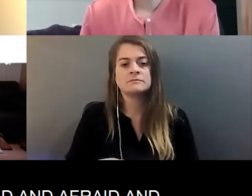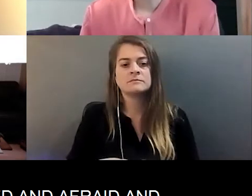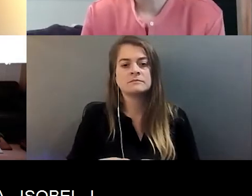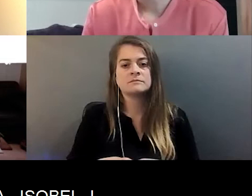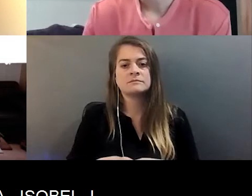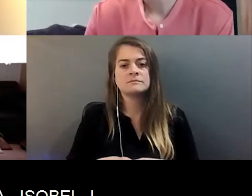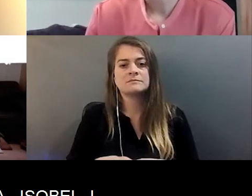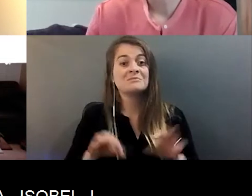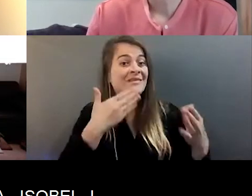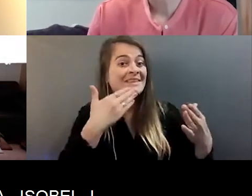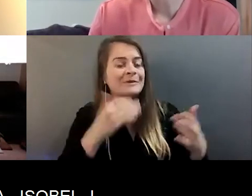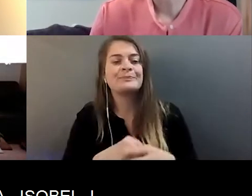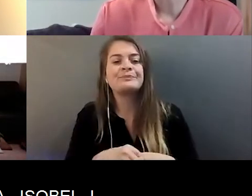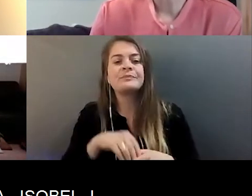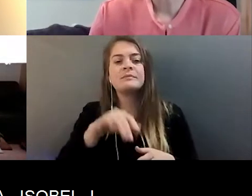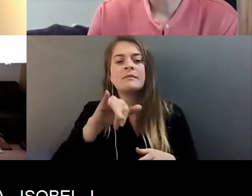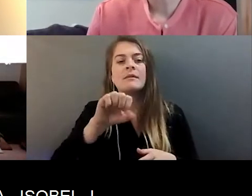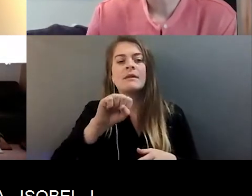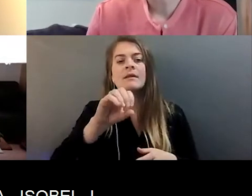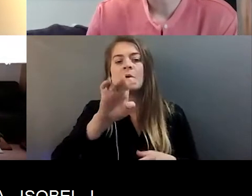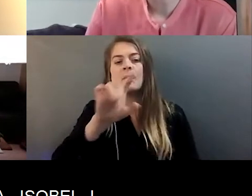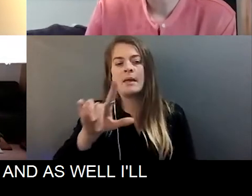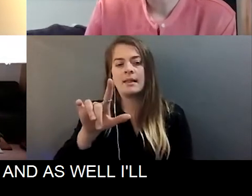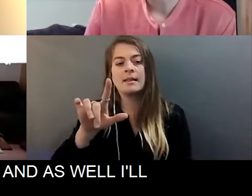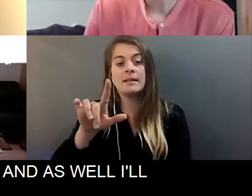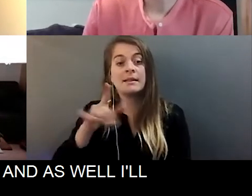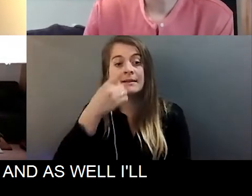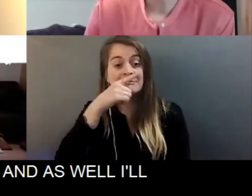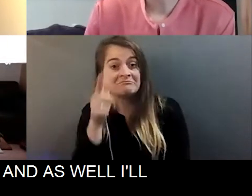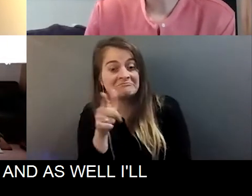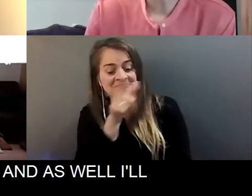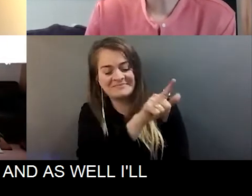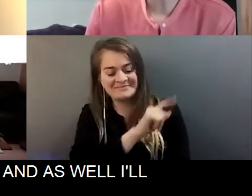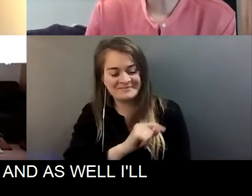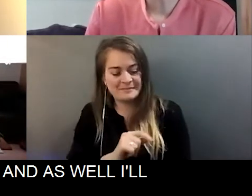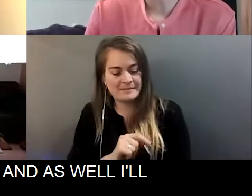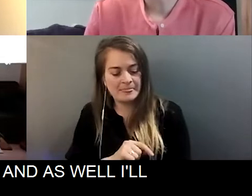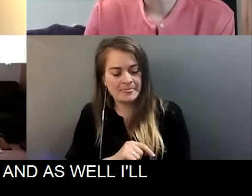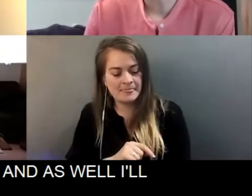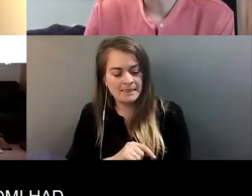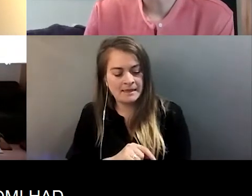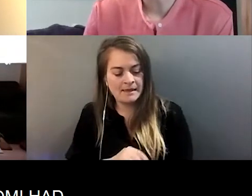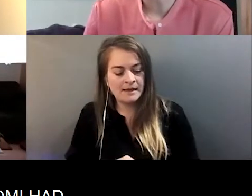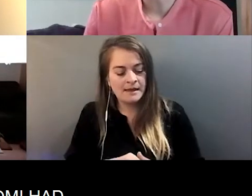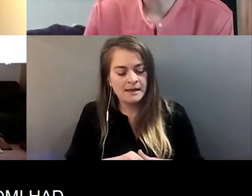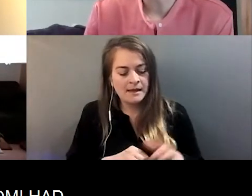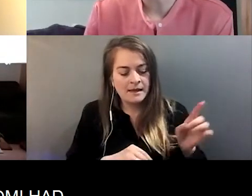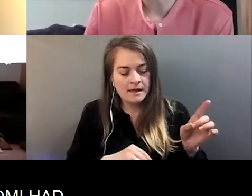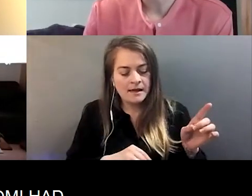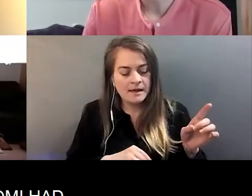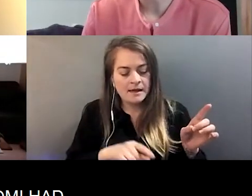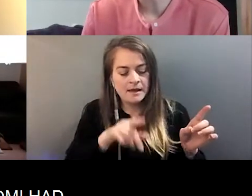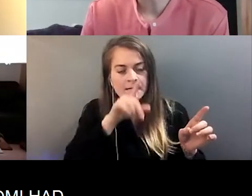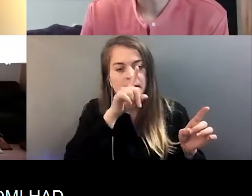Thanks, Krista. Isabel, I wanted to turn this over to you. And as well, I'll ask you next about your report. Naomi, you